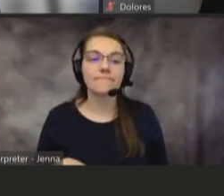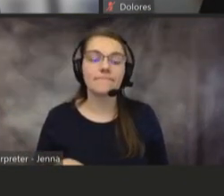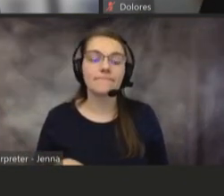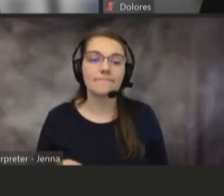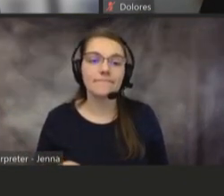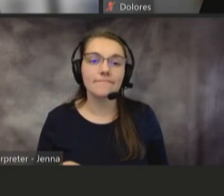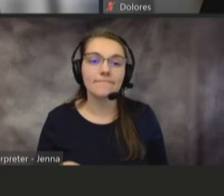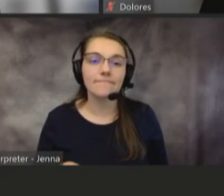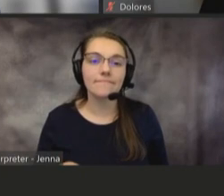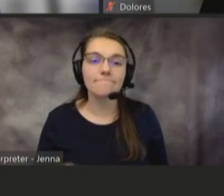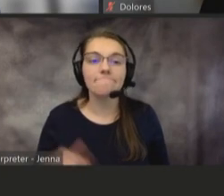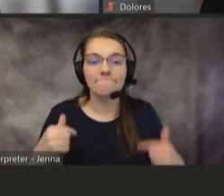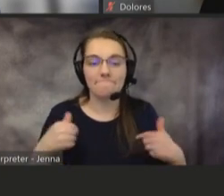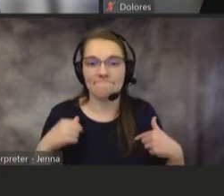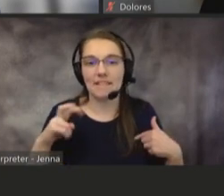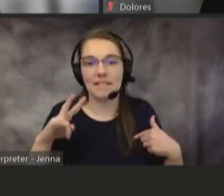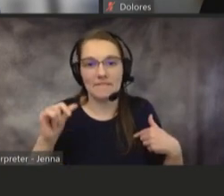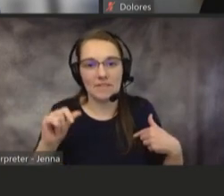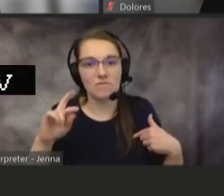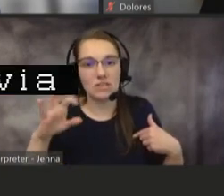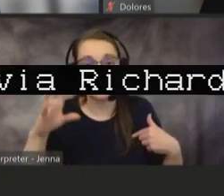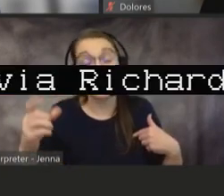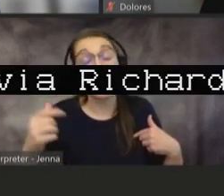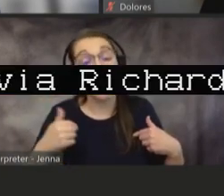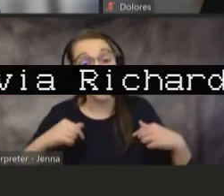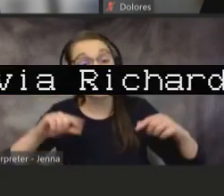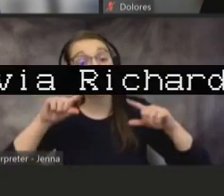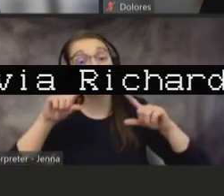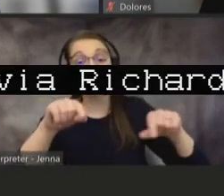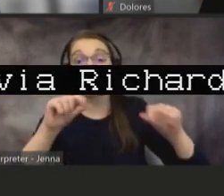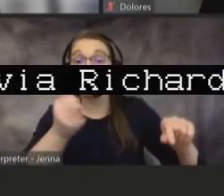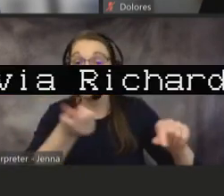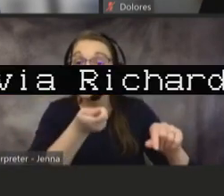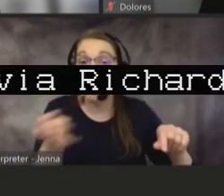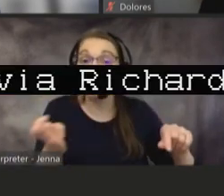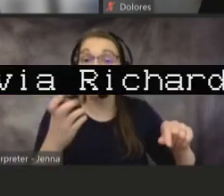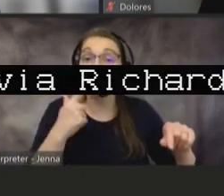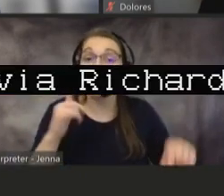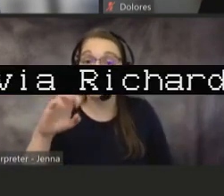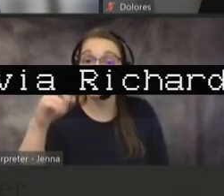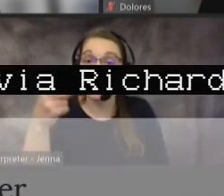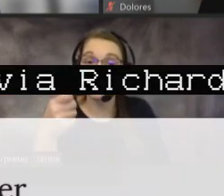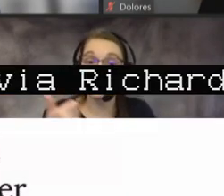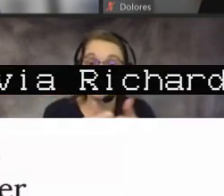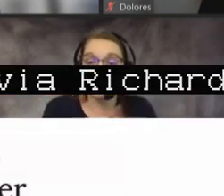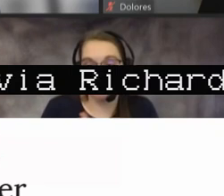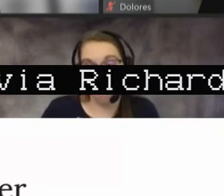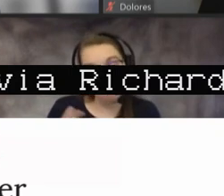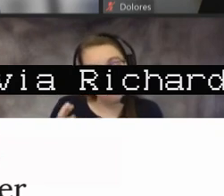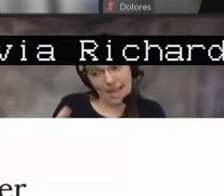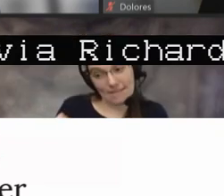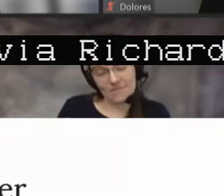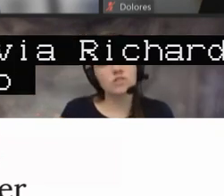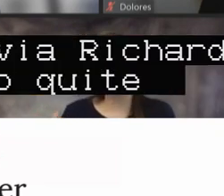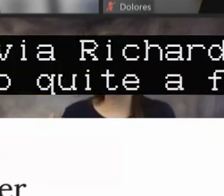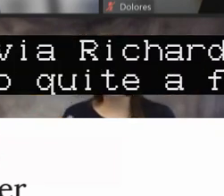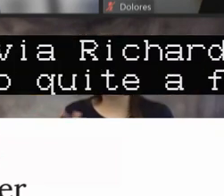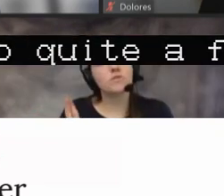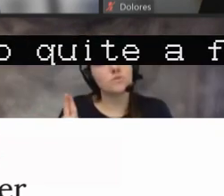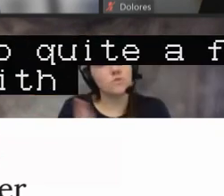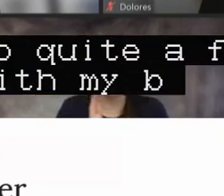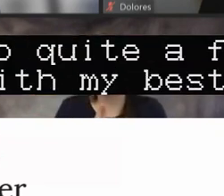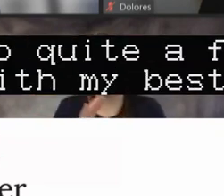I've been to quite a few Red Sox games with my best friend, and both of us use mobility devices.